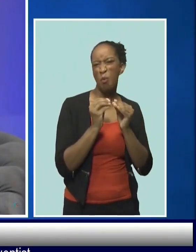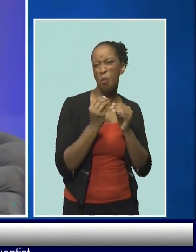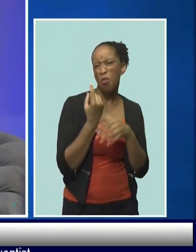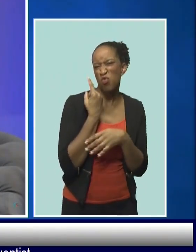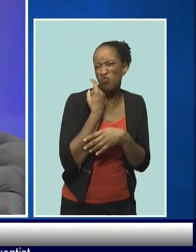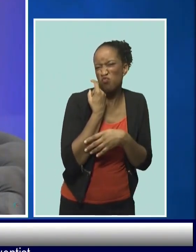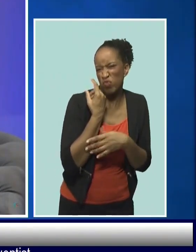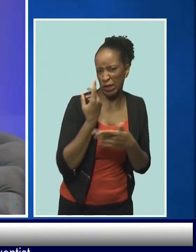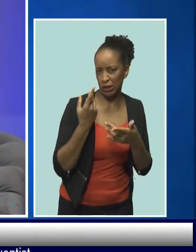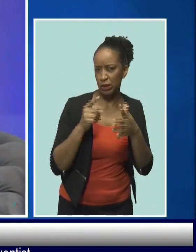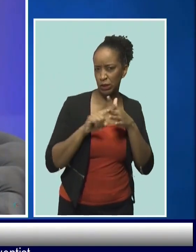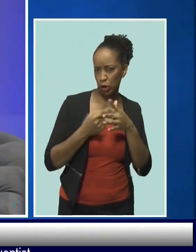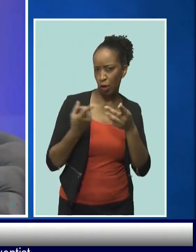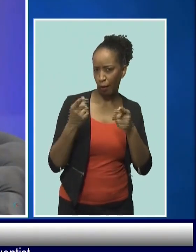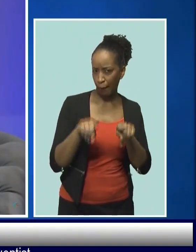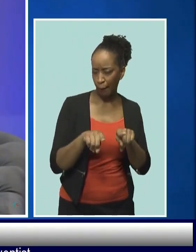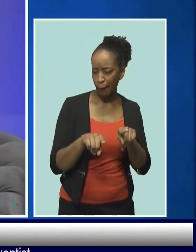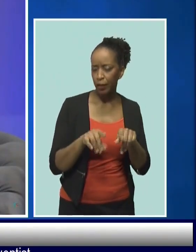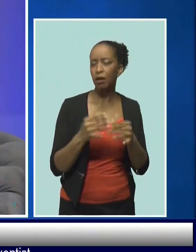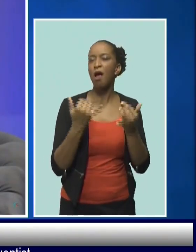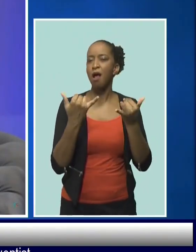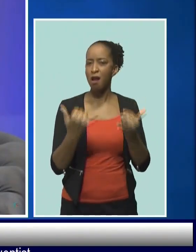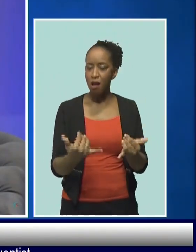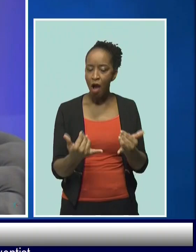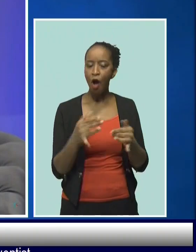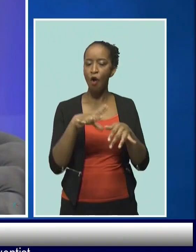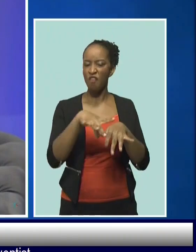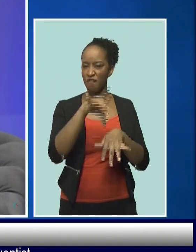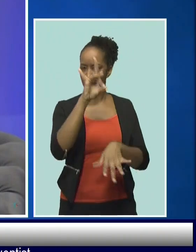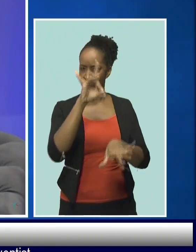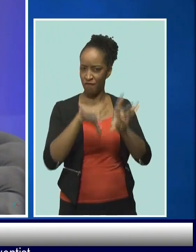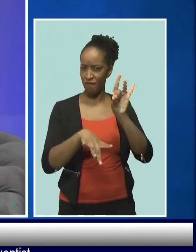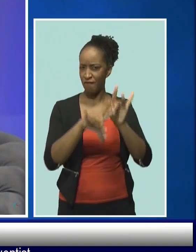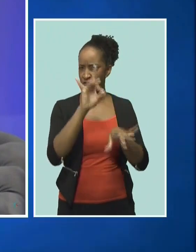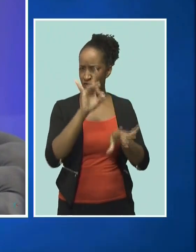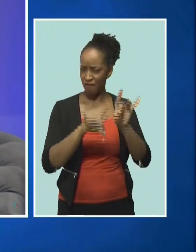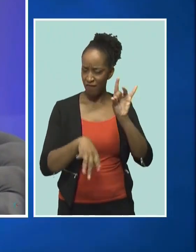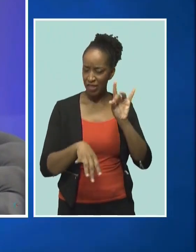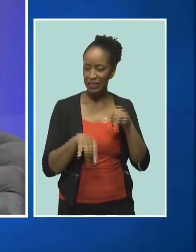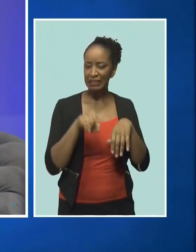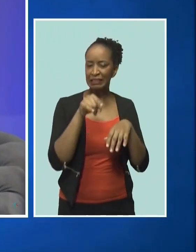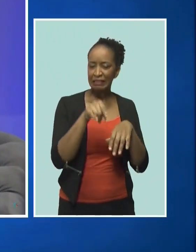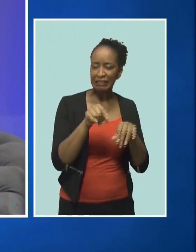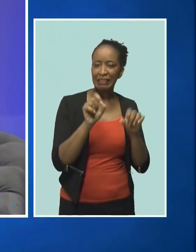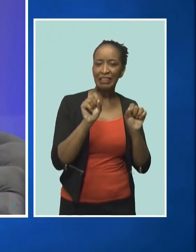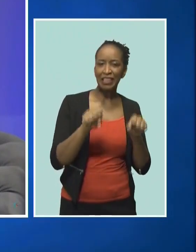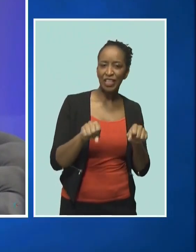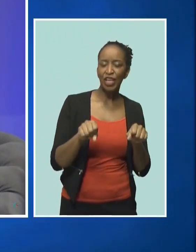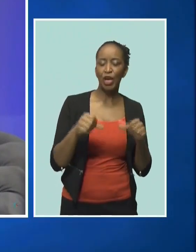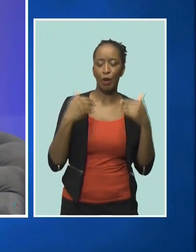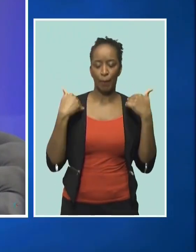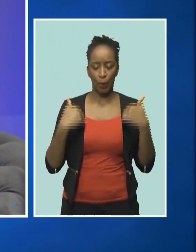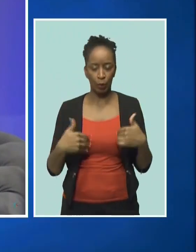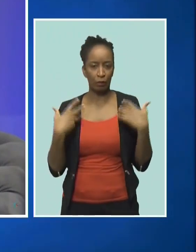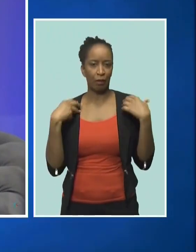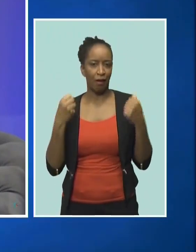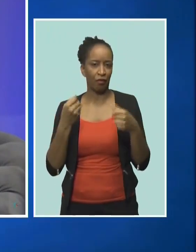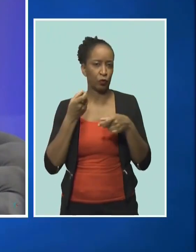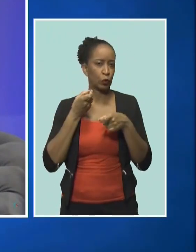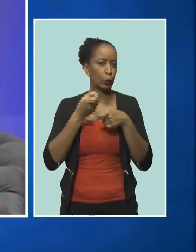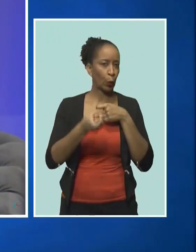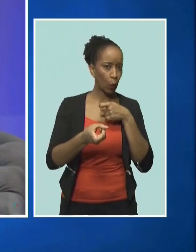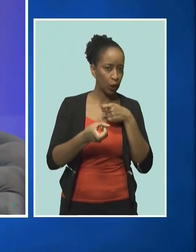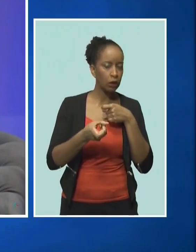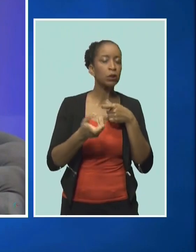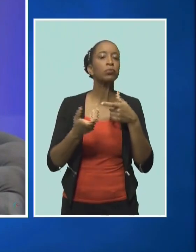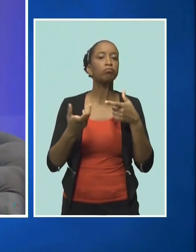research, the surveys are just coming out now on the harmful effects, and it might take a long time before we come